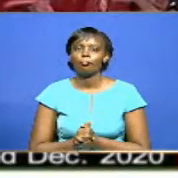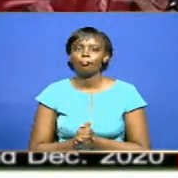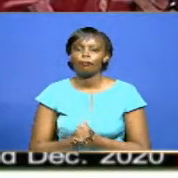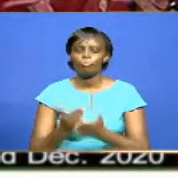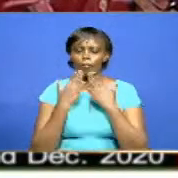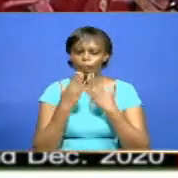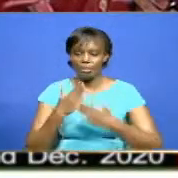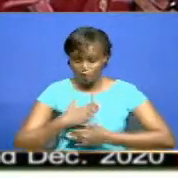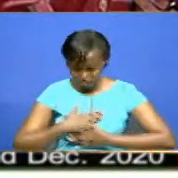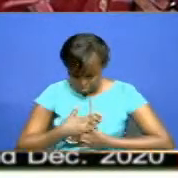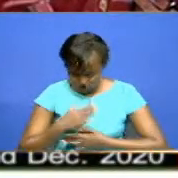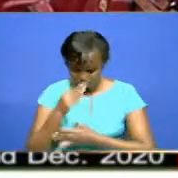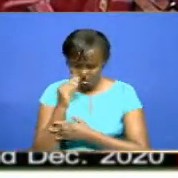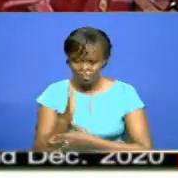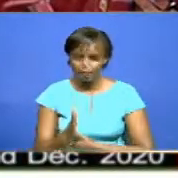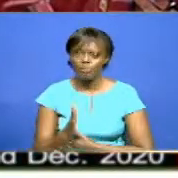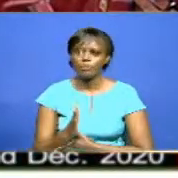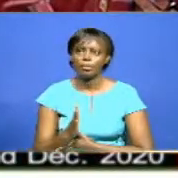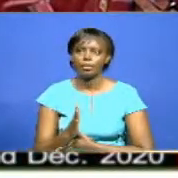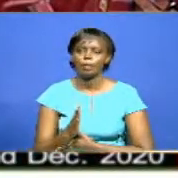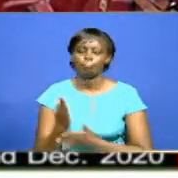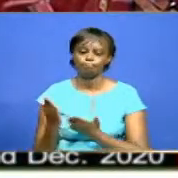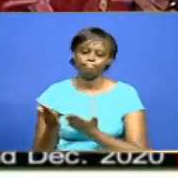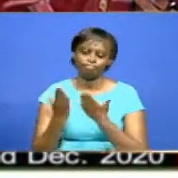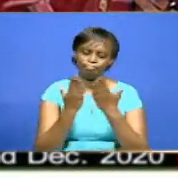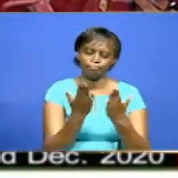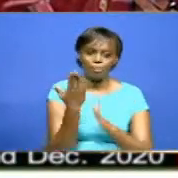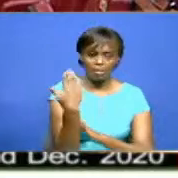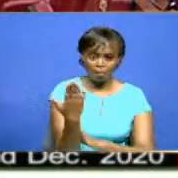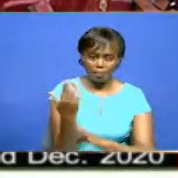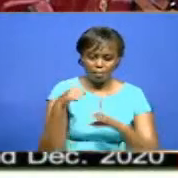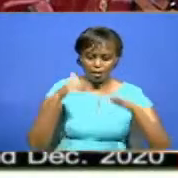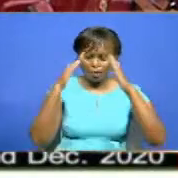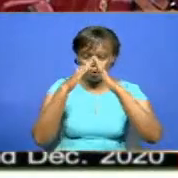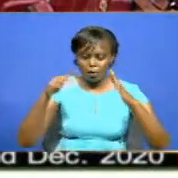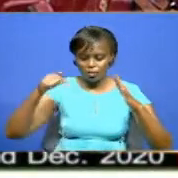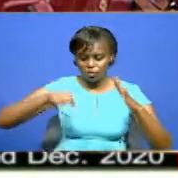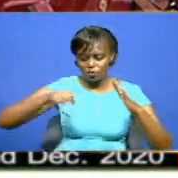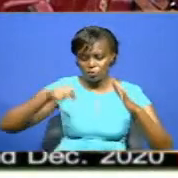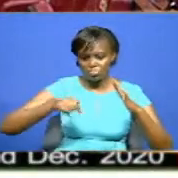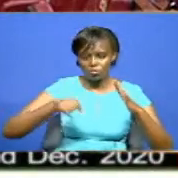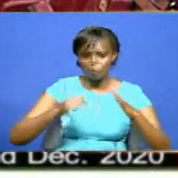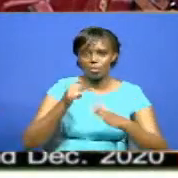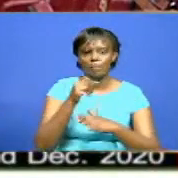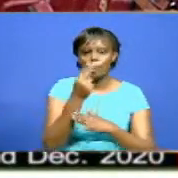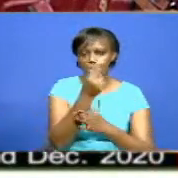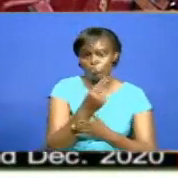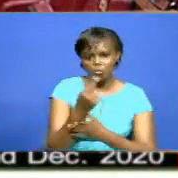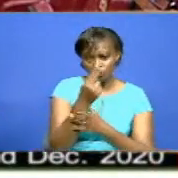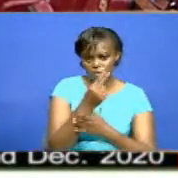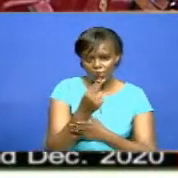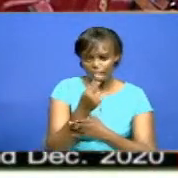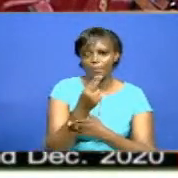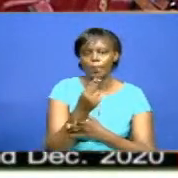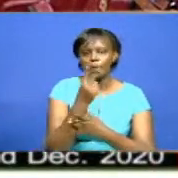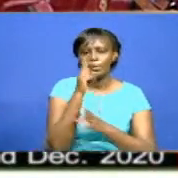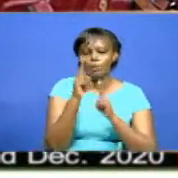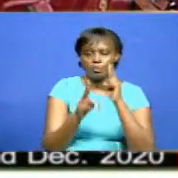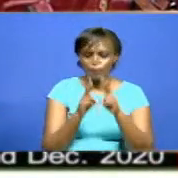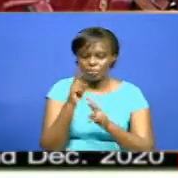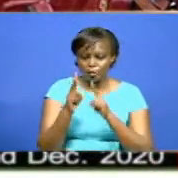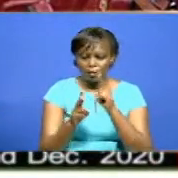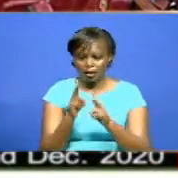Thank you, Honorable Speaker. Honorable Speaker, I beg to lay the following paper on the table of the House today, Tuesday,